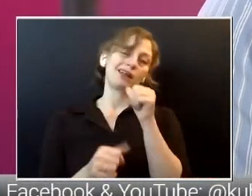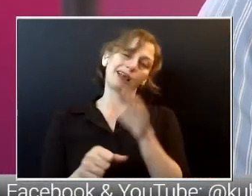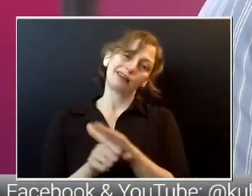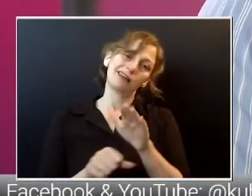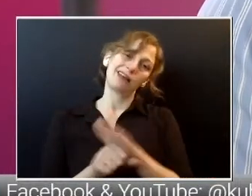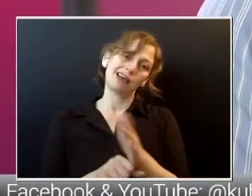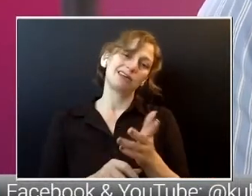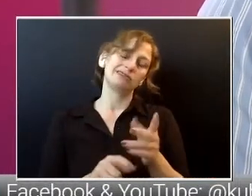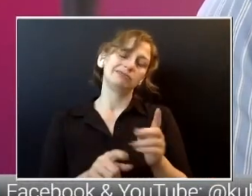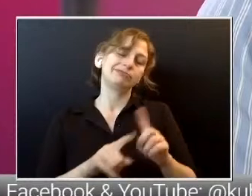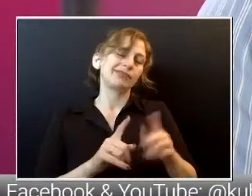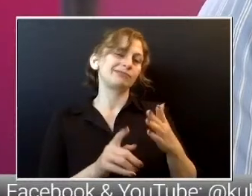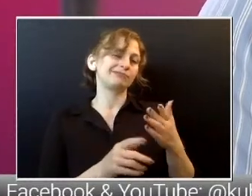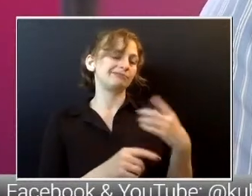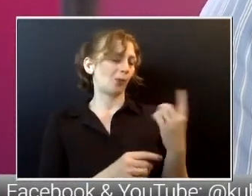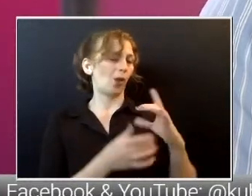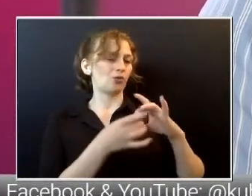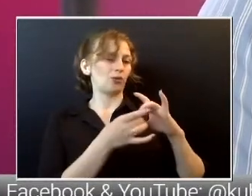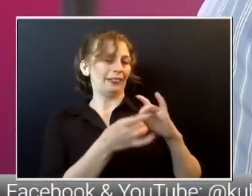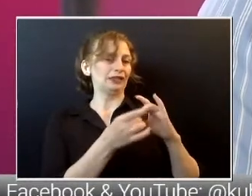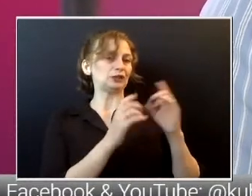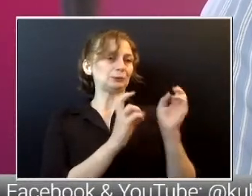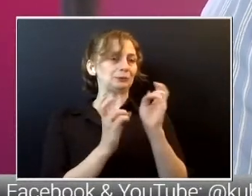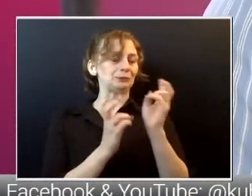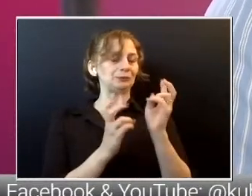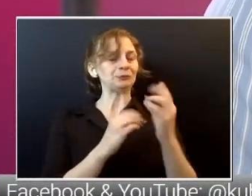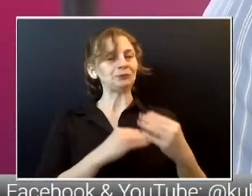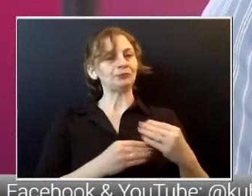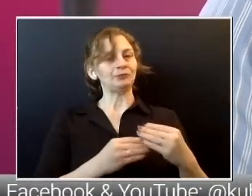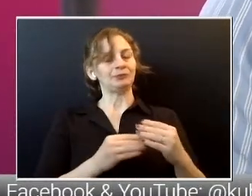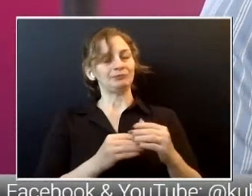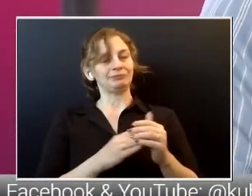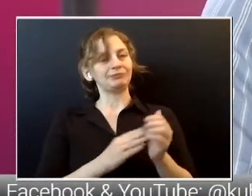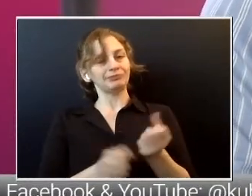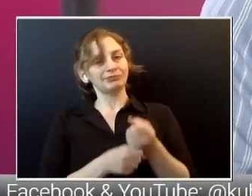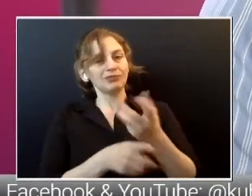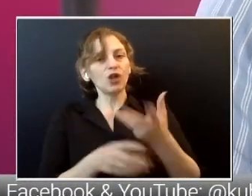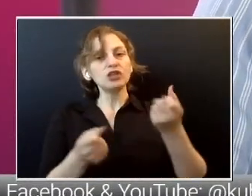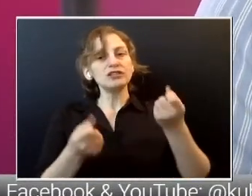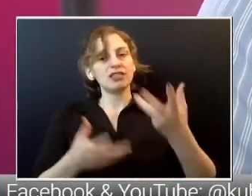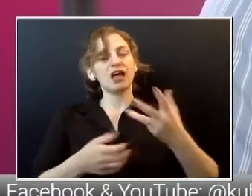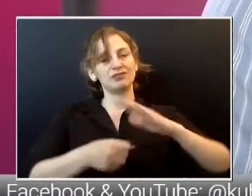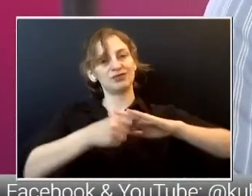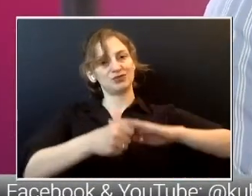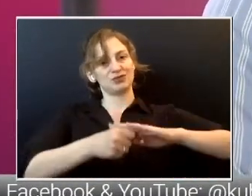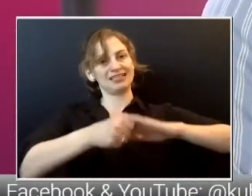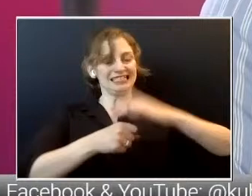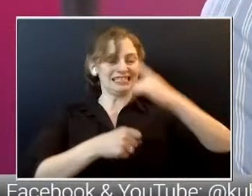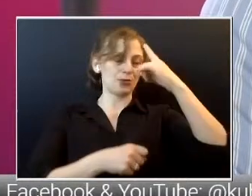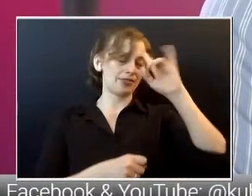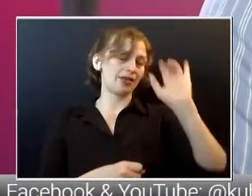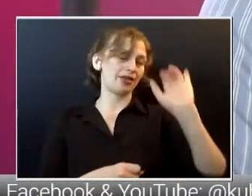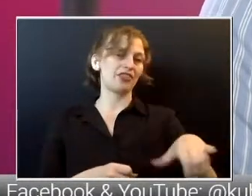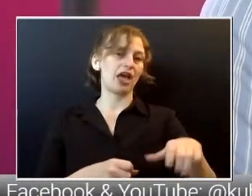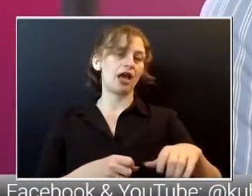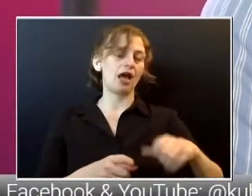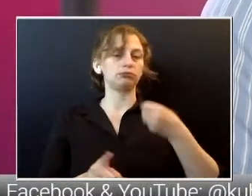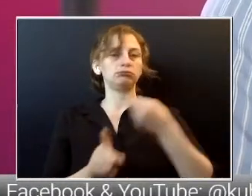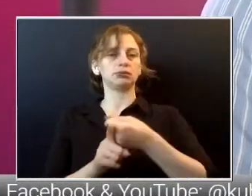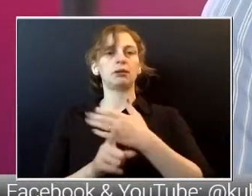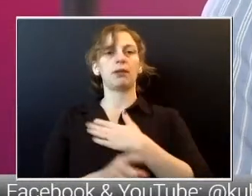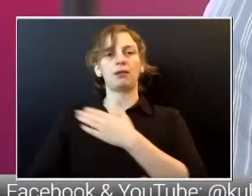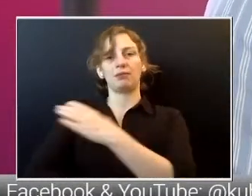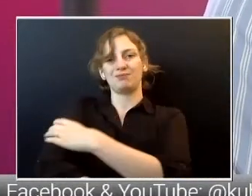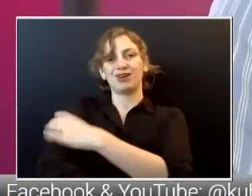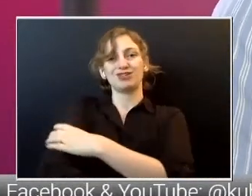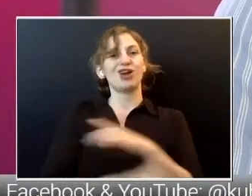relationship issue, and so I think that just spiked my blood pressure. And plus, with the family issue, I didn't even know I had